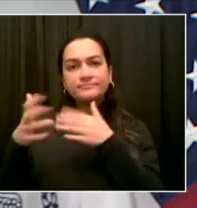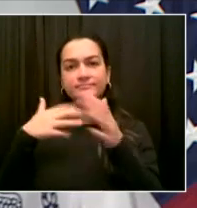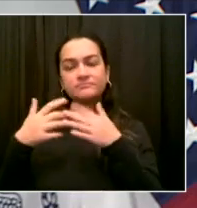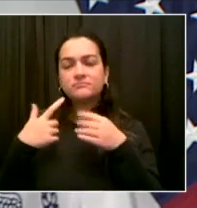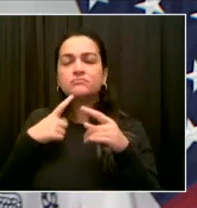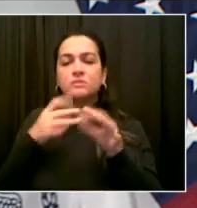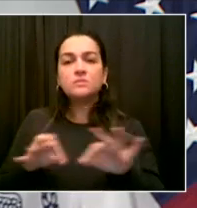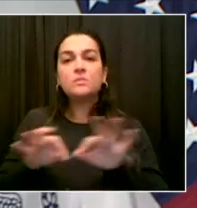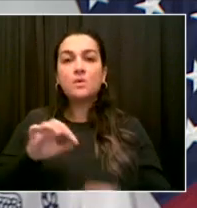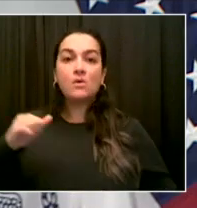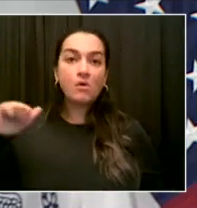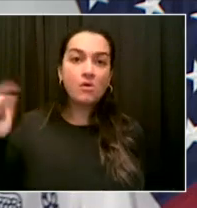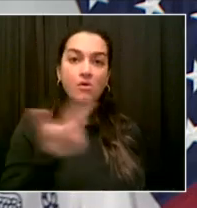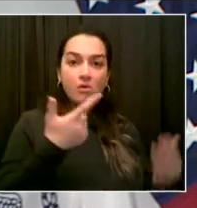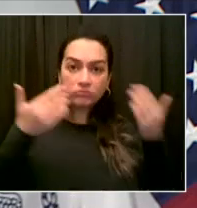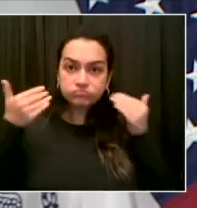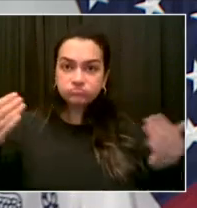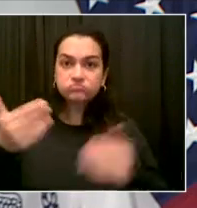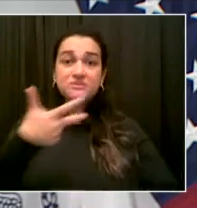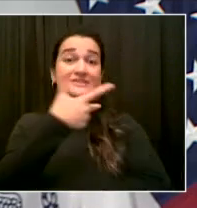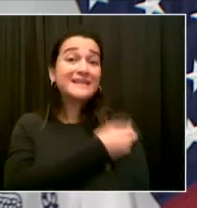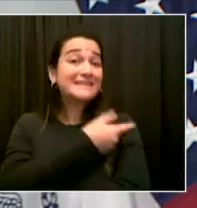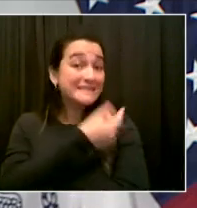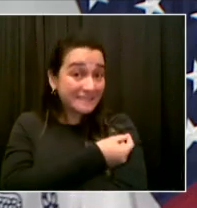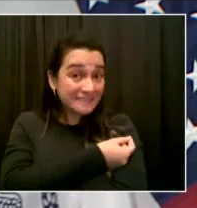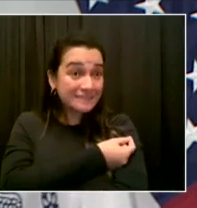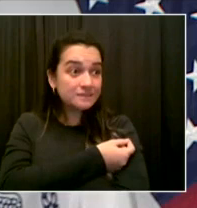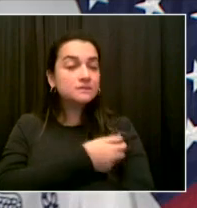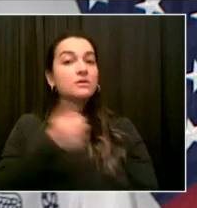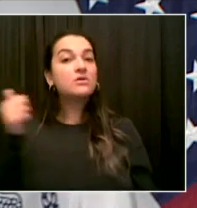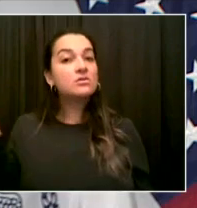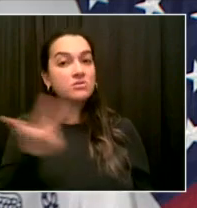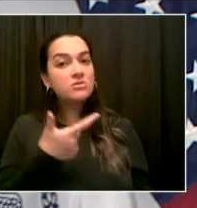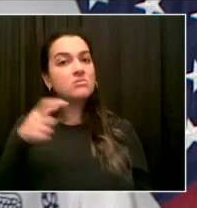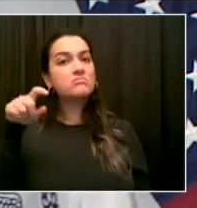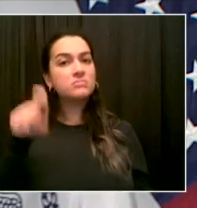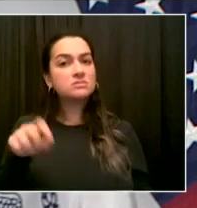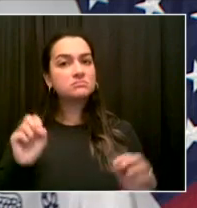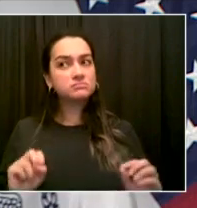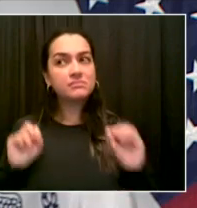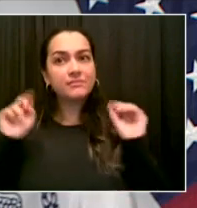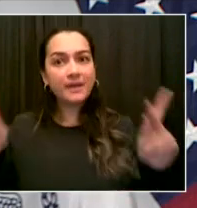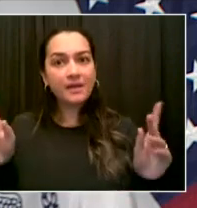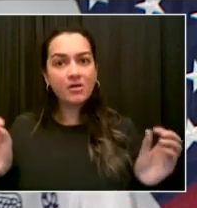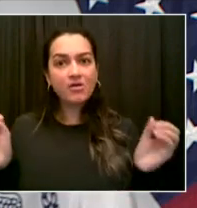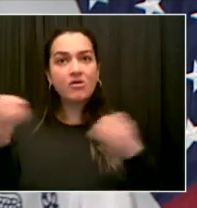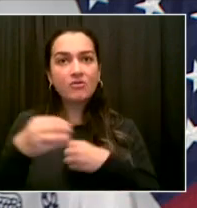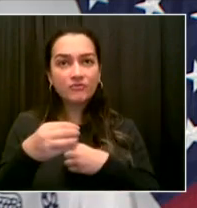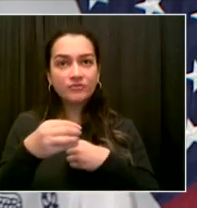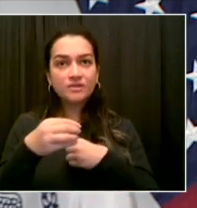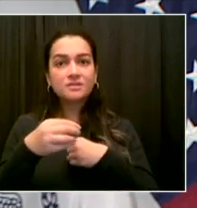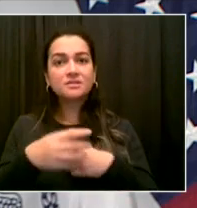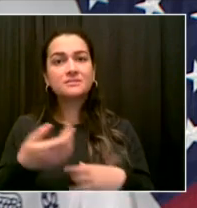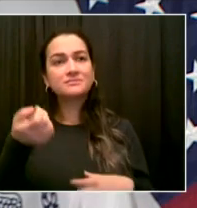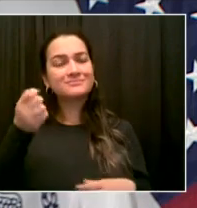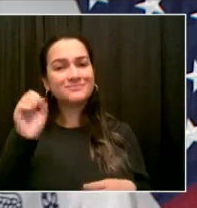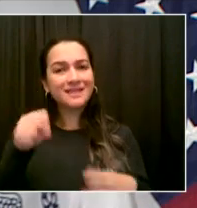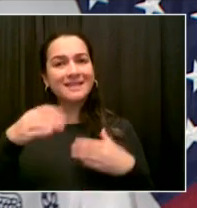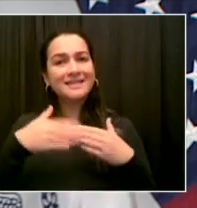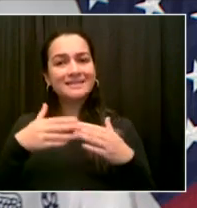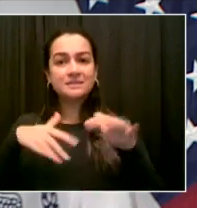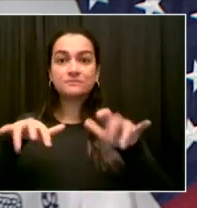to protect people, and we all feel, those we've lost, we all feel their loss,